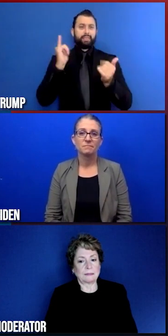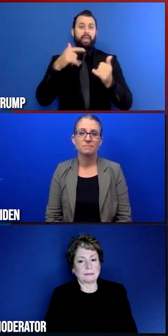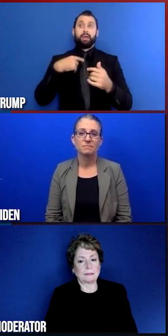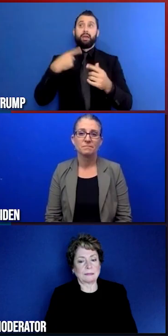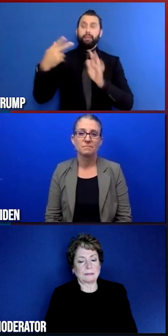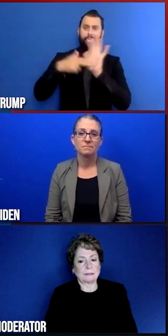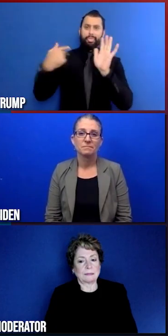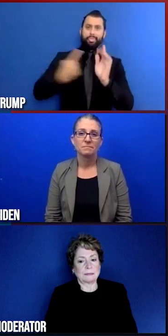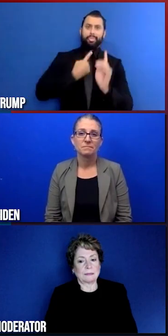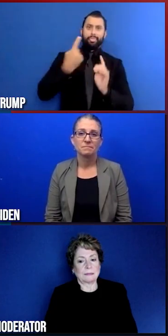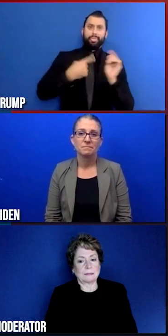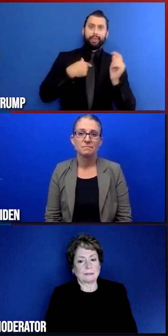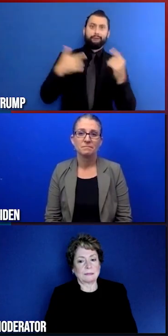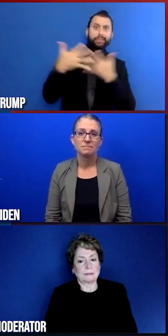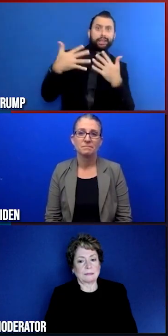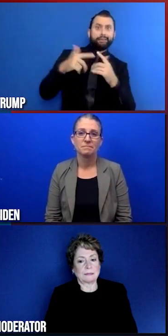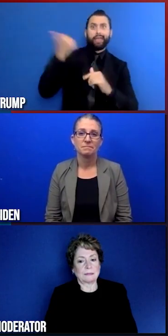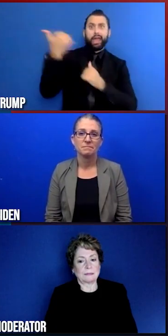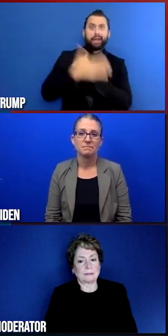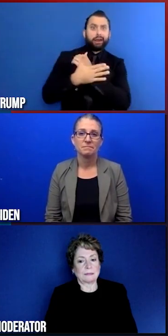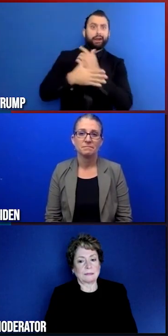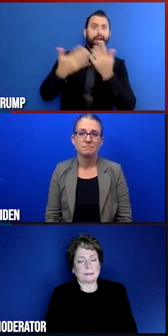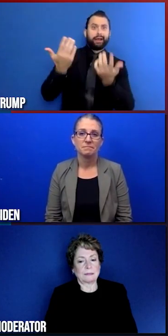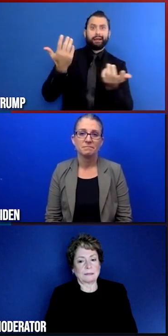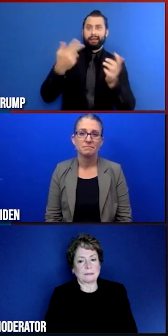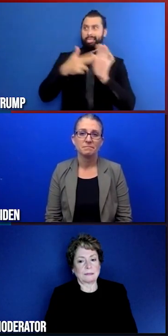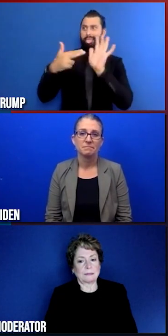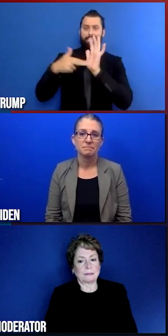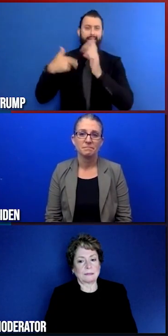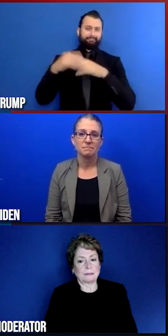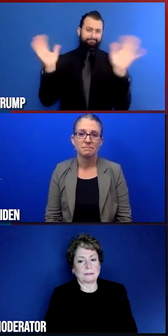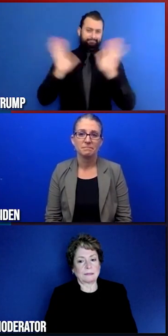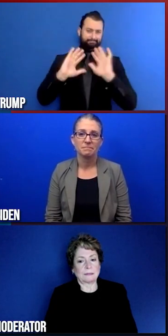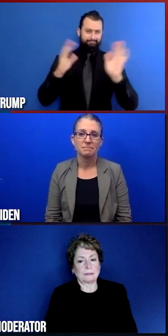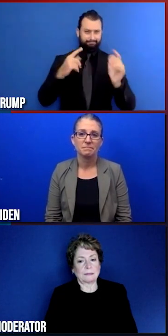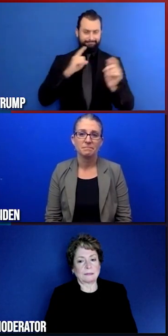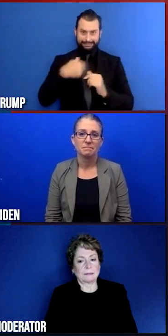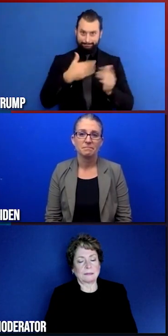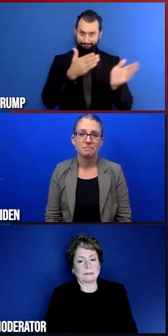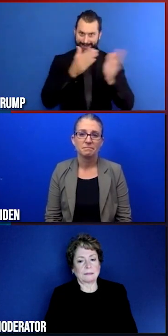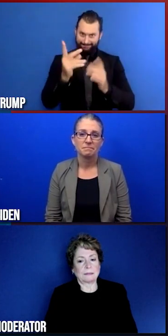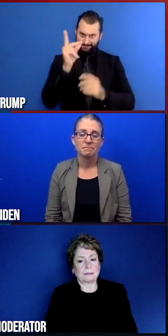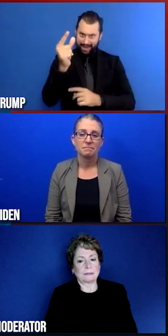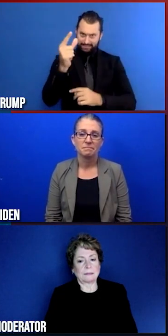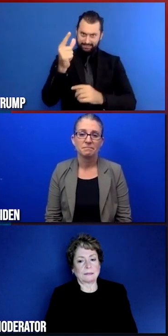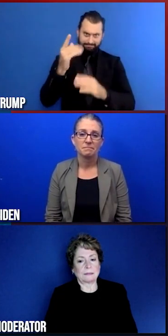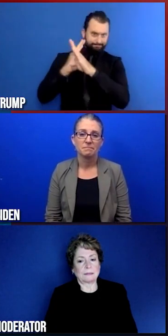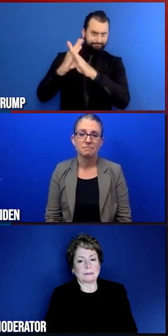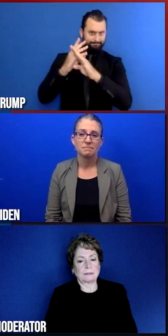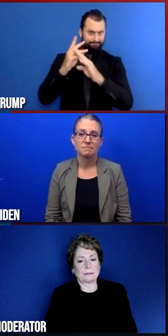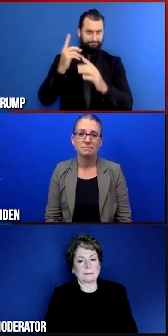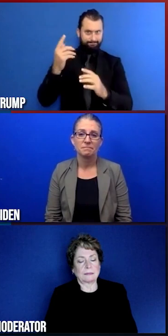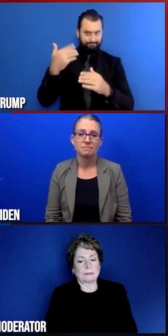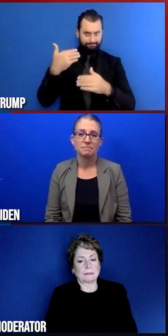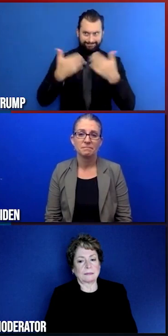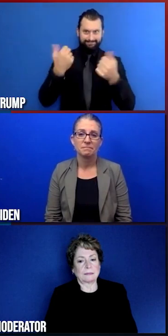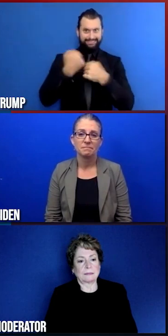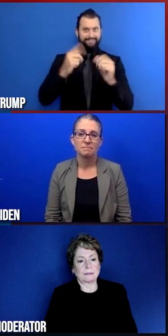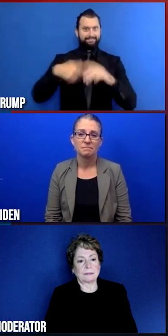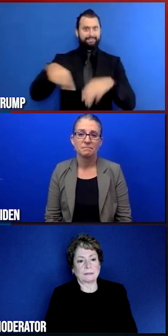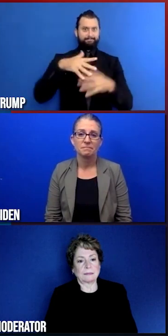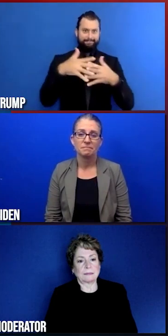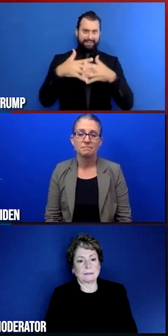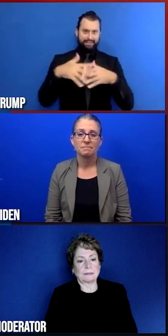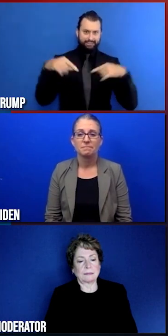behind me, many months behind me. And frankly, he ran the H1N1 swine flu, and it was a total